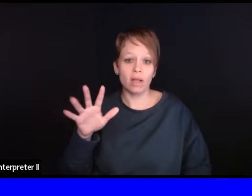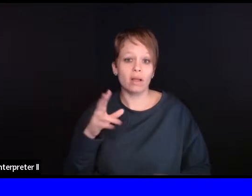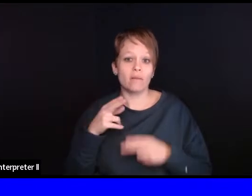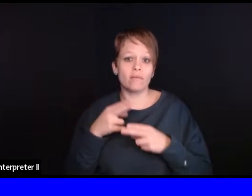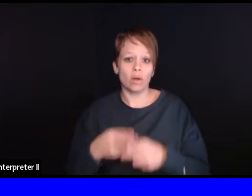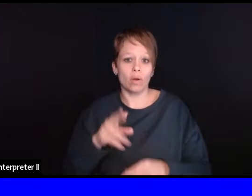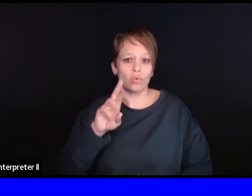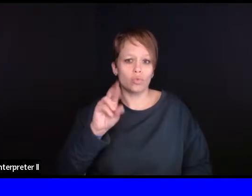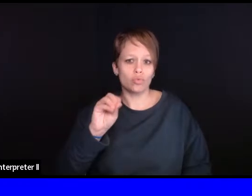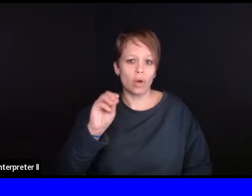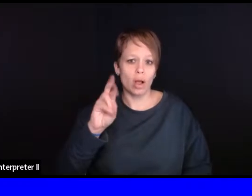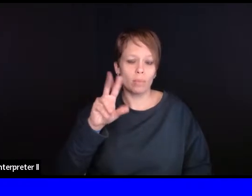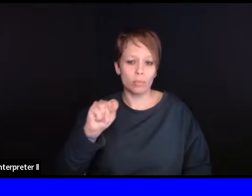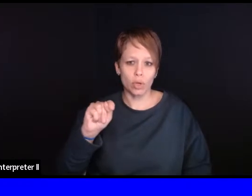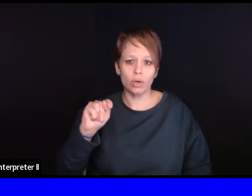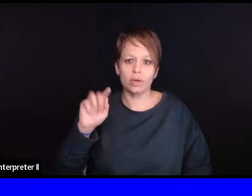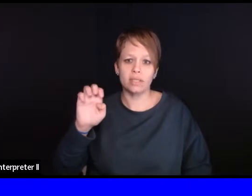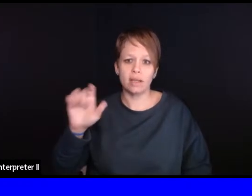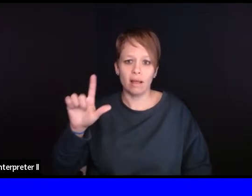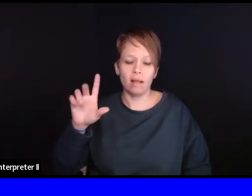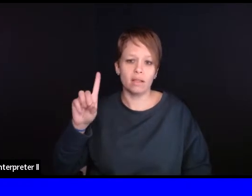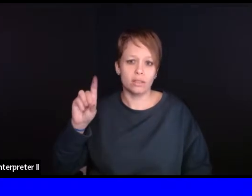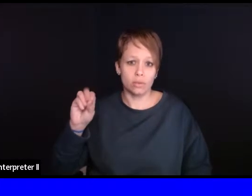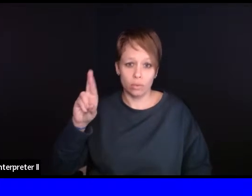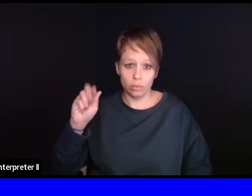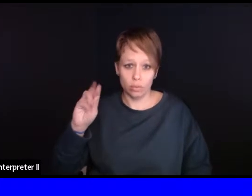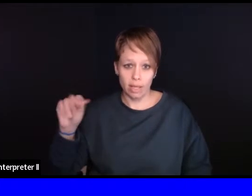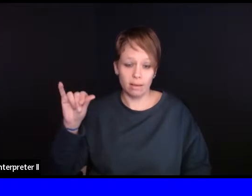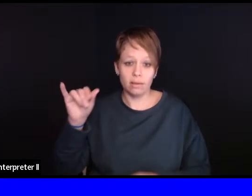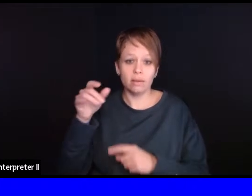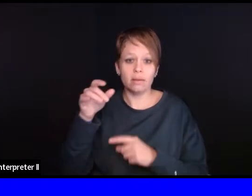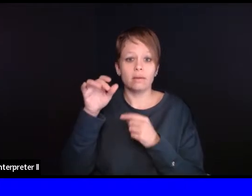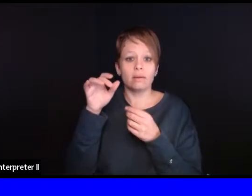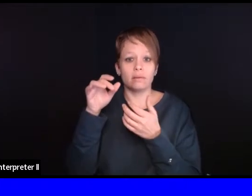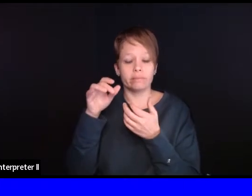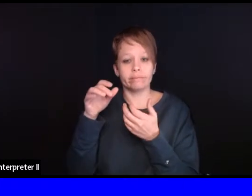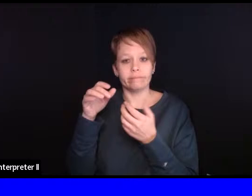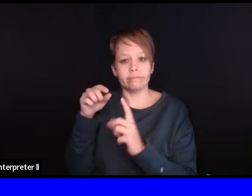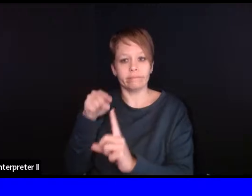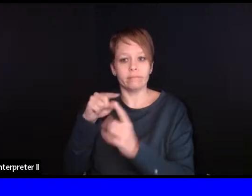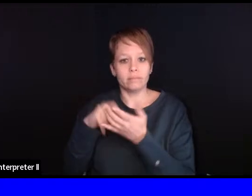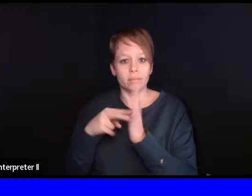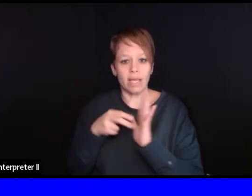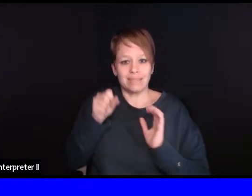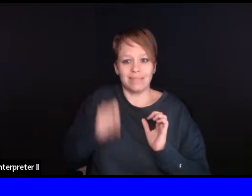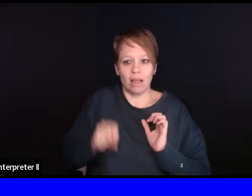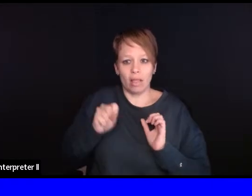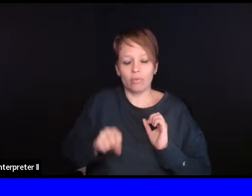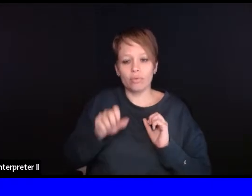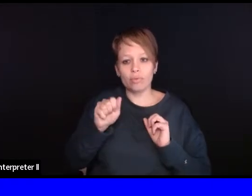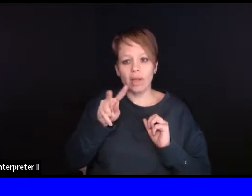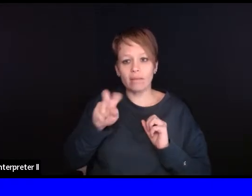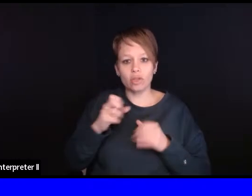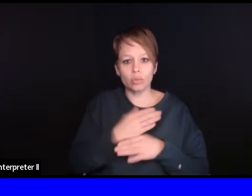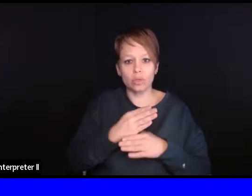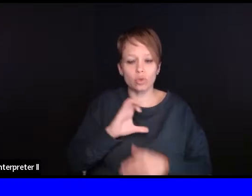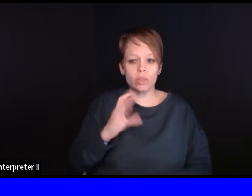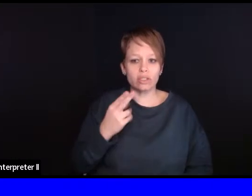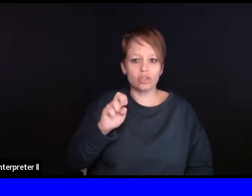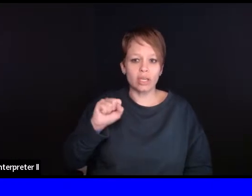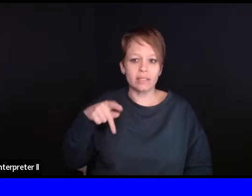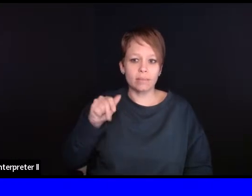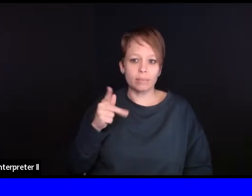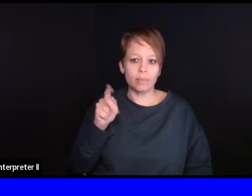Way Designation Act of 2024. This bill would symbolically designate Southern Avenue between Chesapeake Street